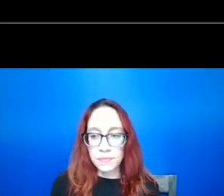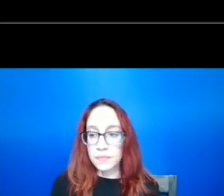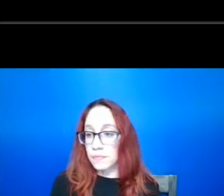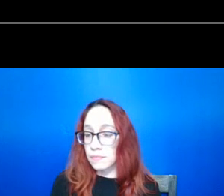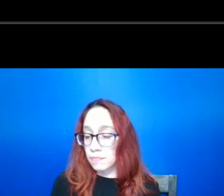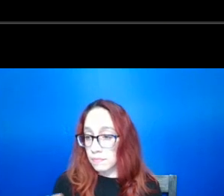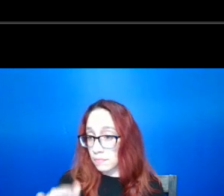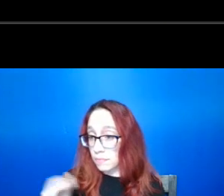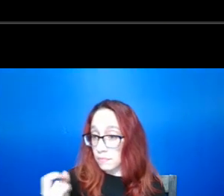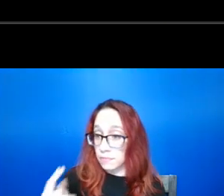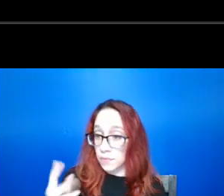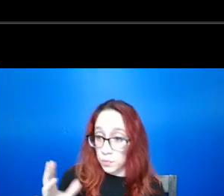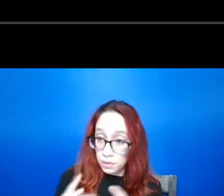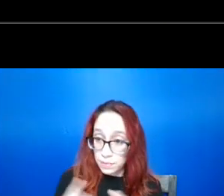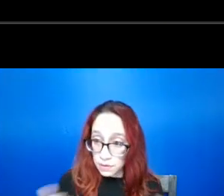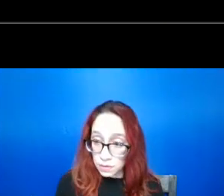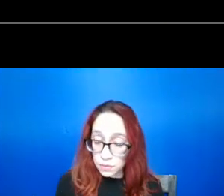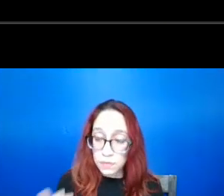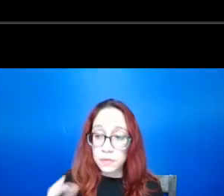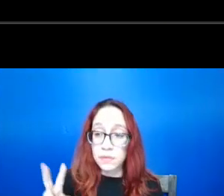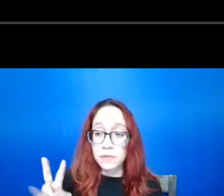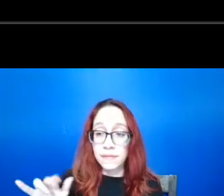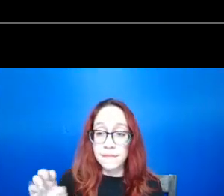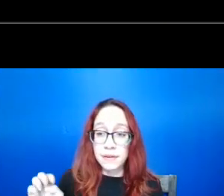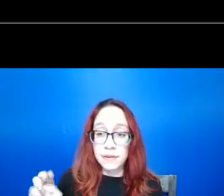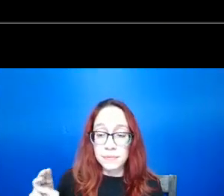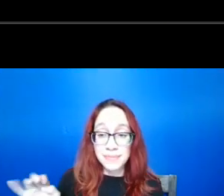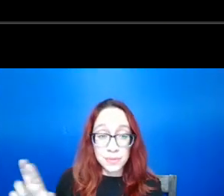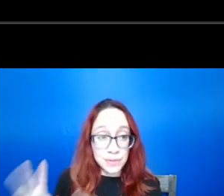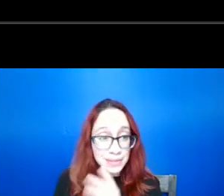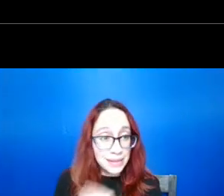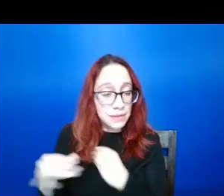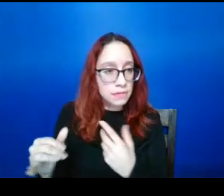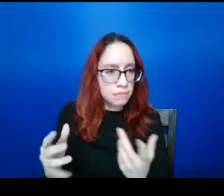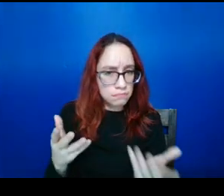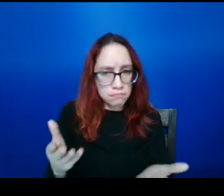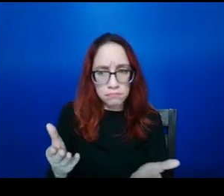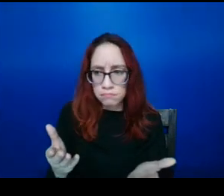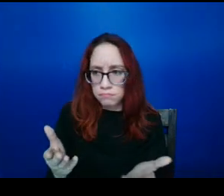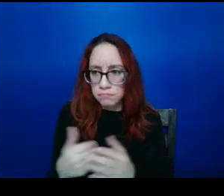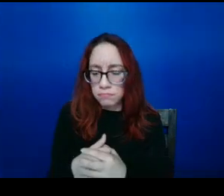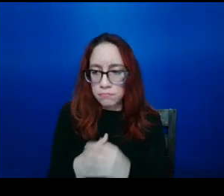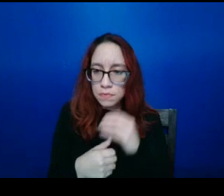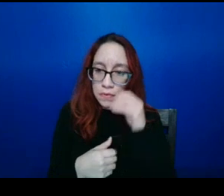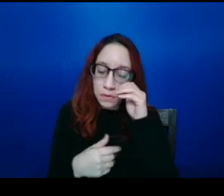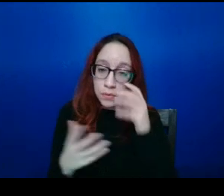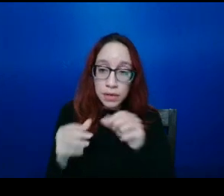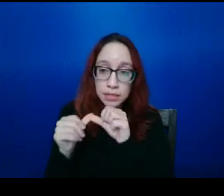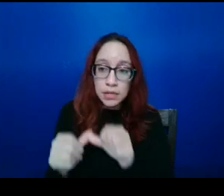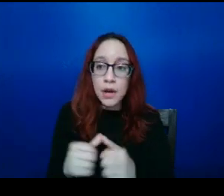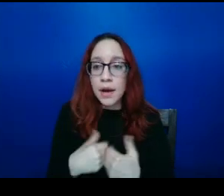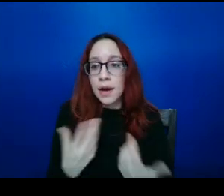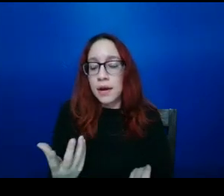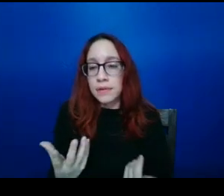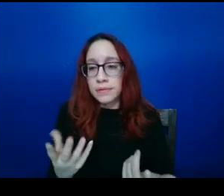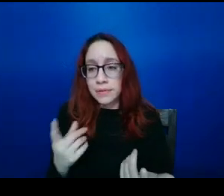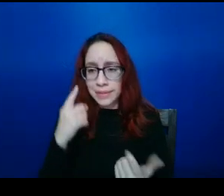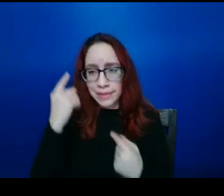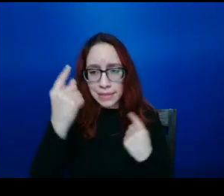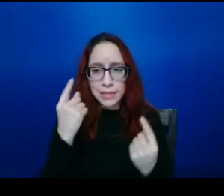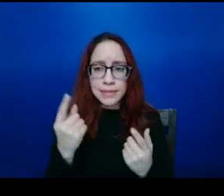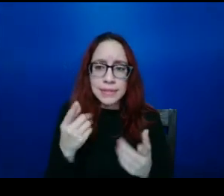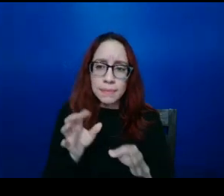John, did you want to comment now? I know Vice Mayor wanted to add to that as well. You go ahead, Vice Mayor. Do you just want to continue? Yeah, I mean, I was just thinking to make